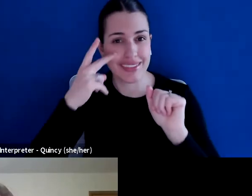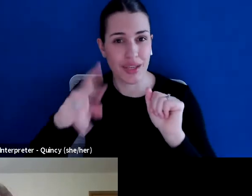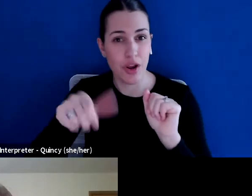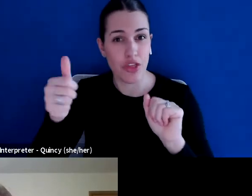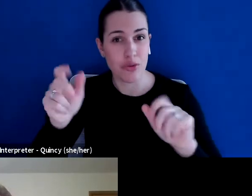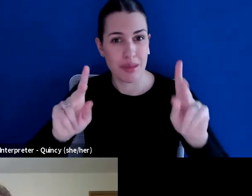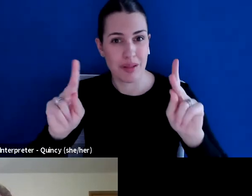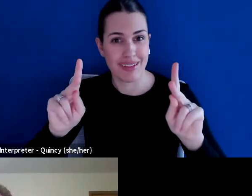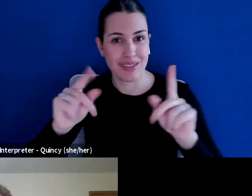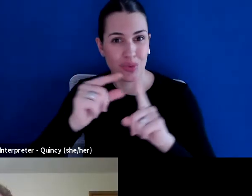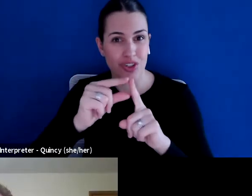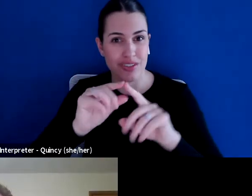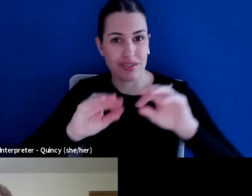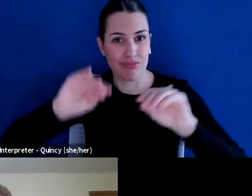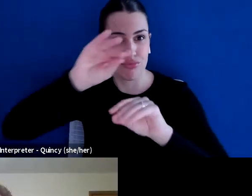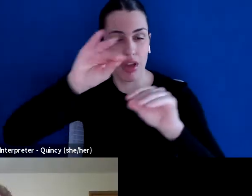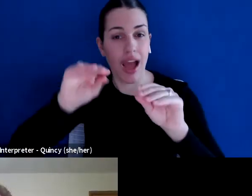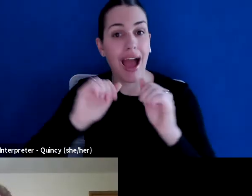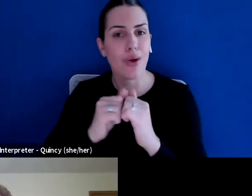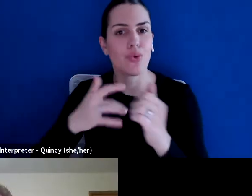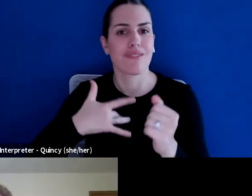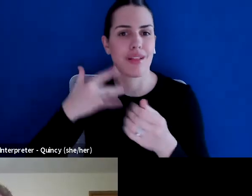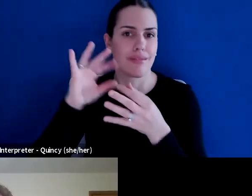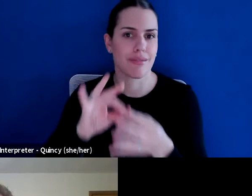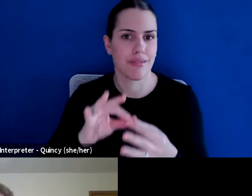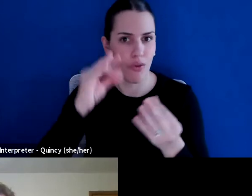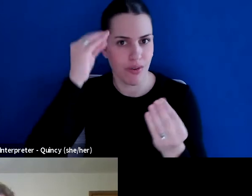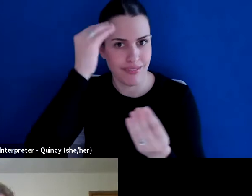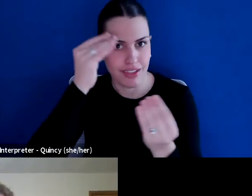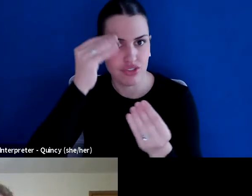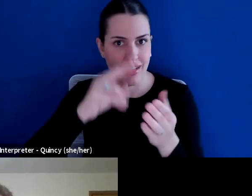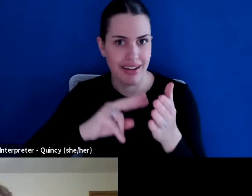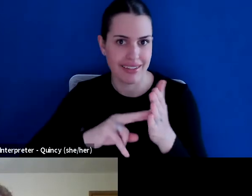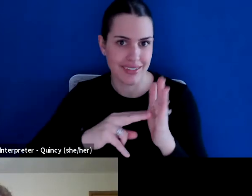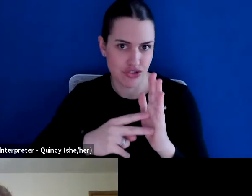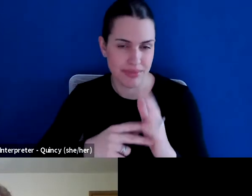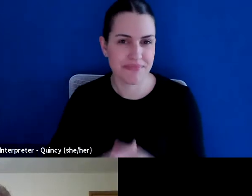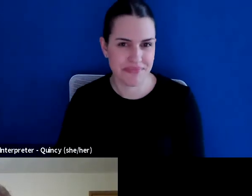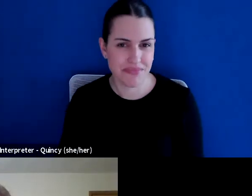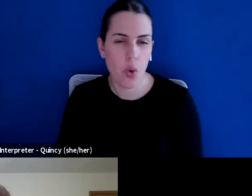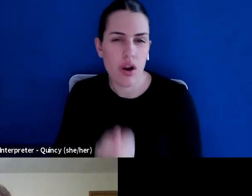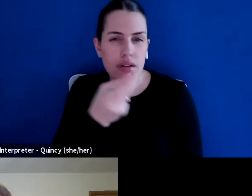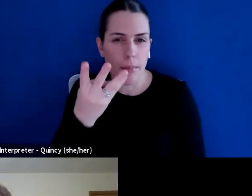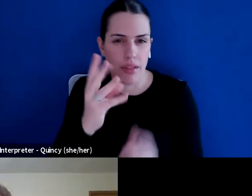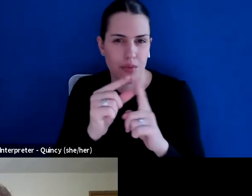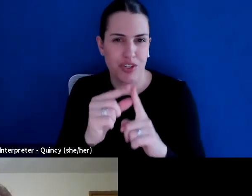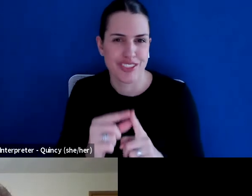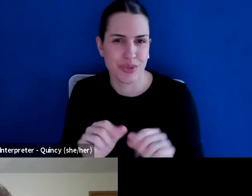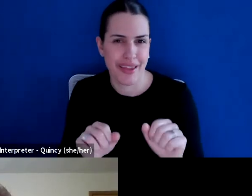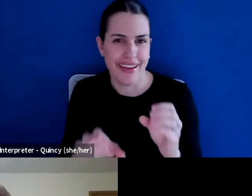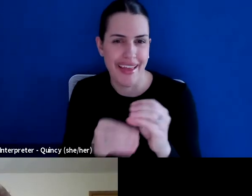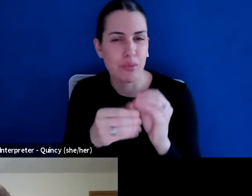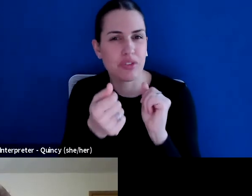put a word regarding how you feel about reflection and intention, or a couple words, and we'll just give people a few moments.